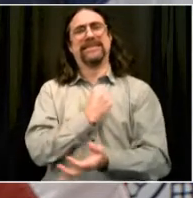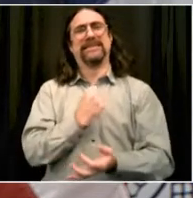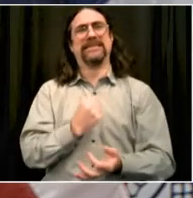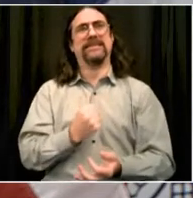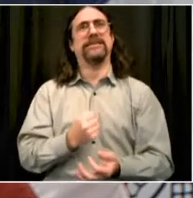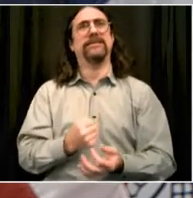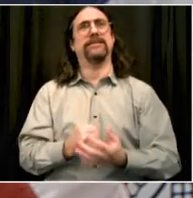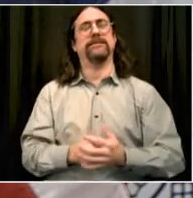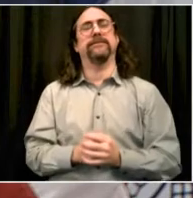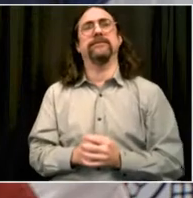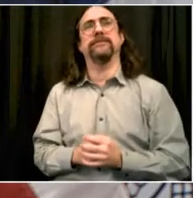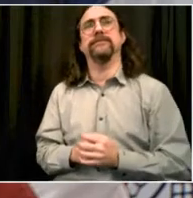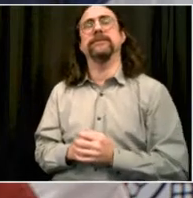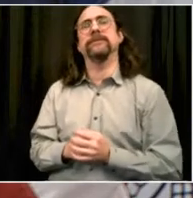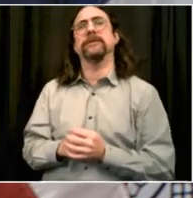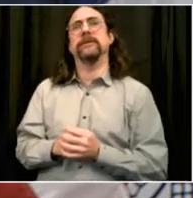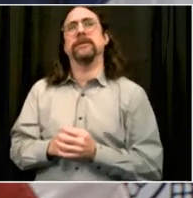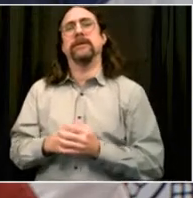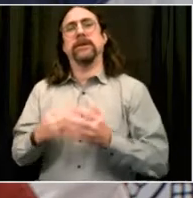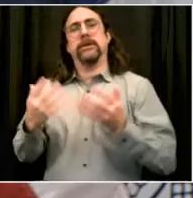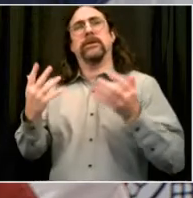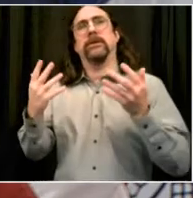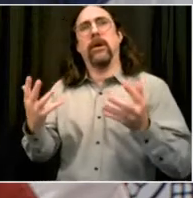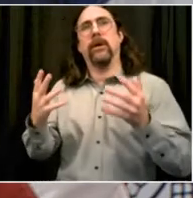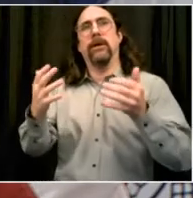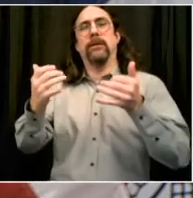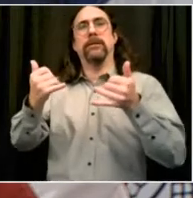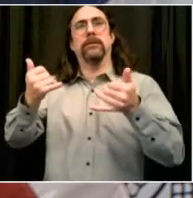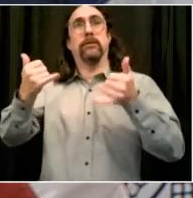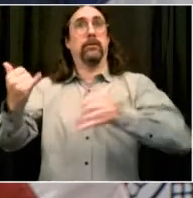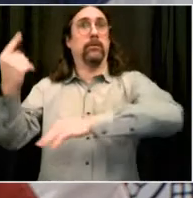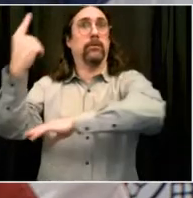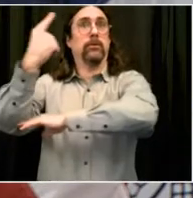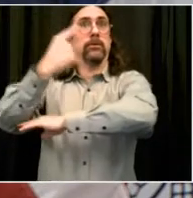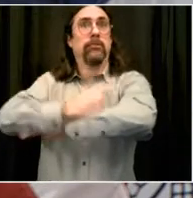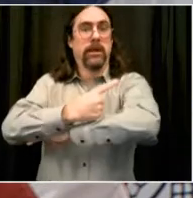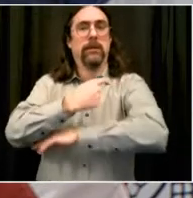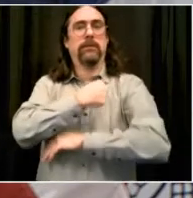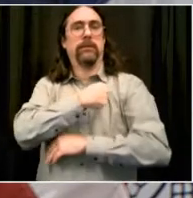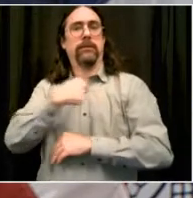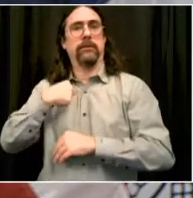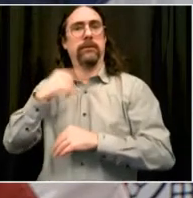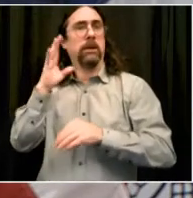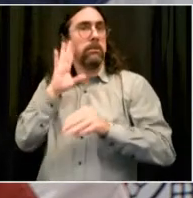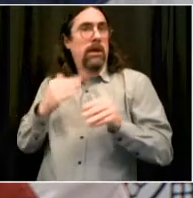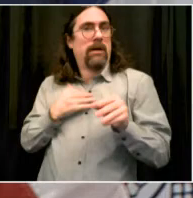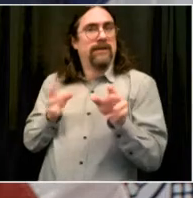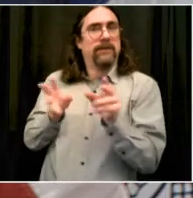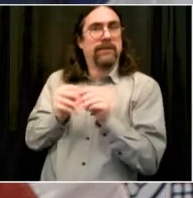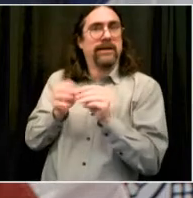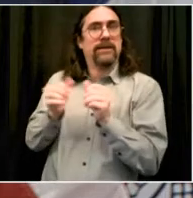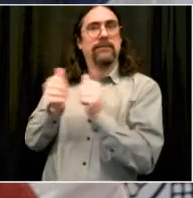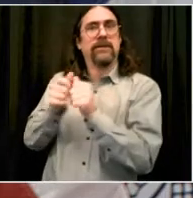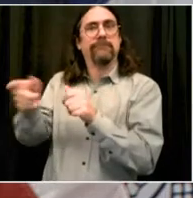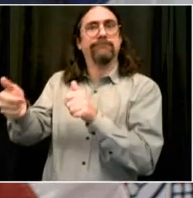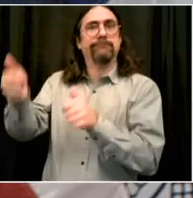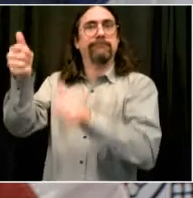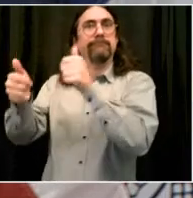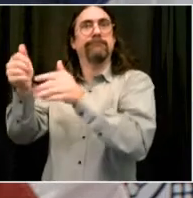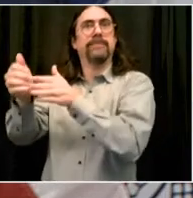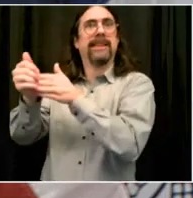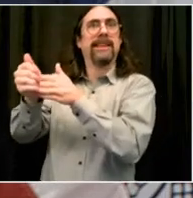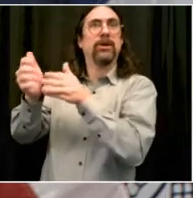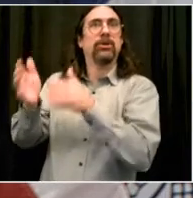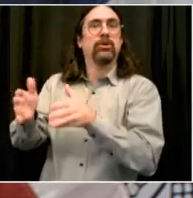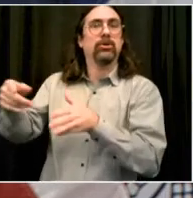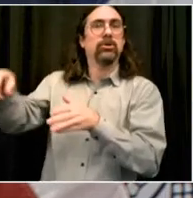another confirmed situation in which an inappropriate event is happening in that same building, then we're going